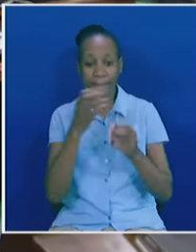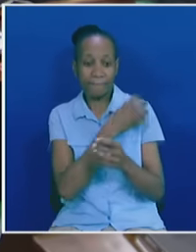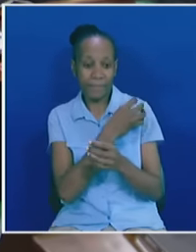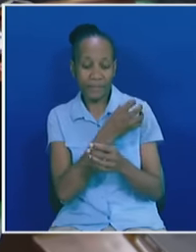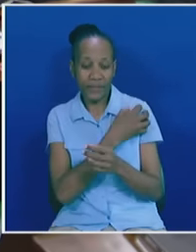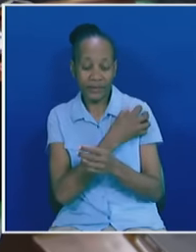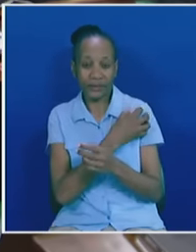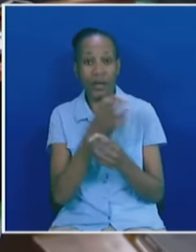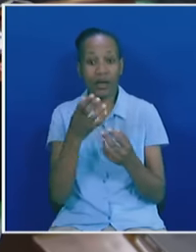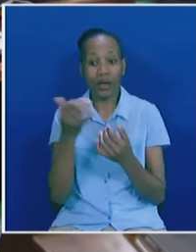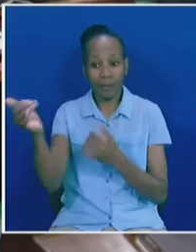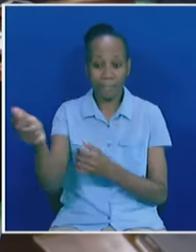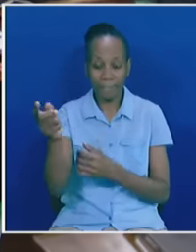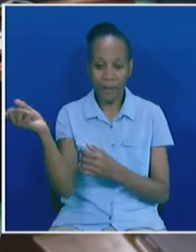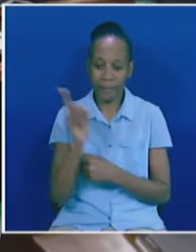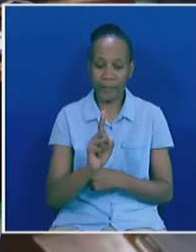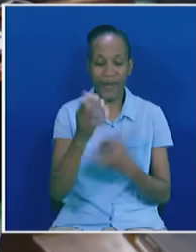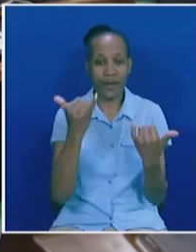of State Security.